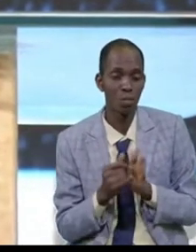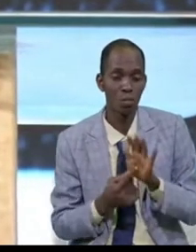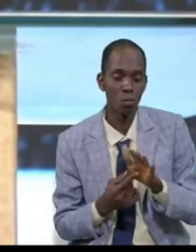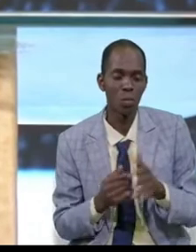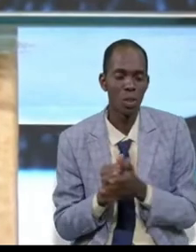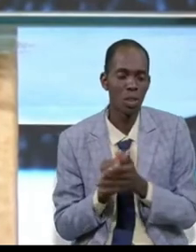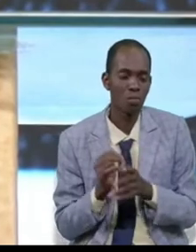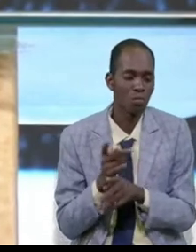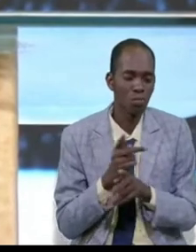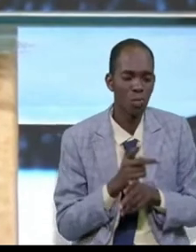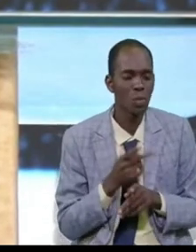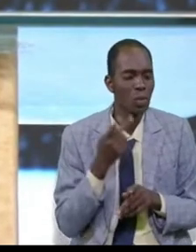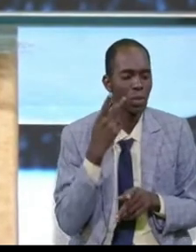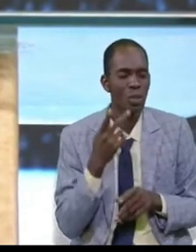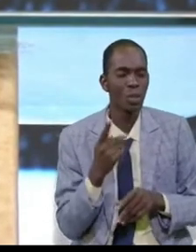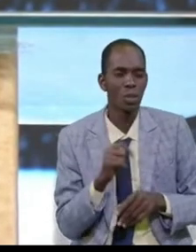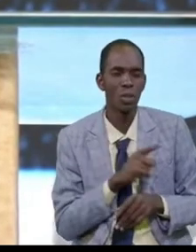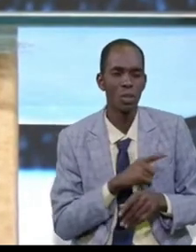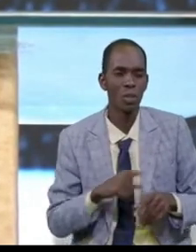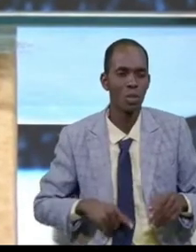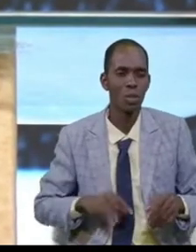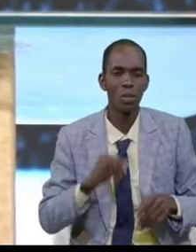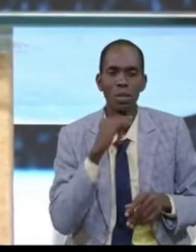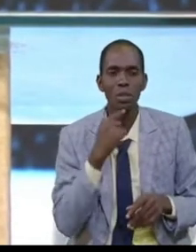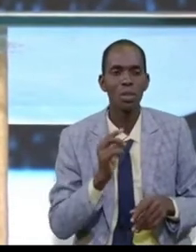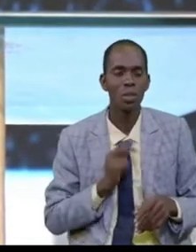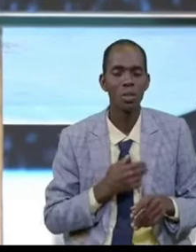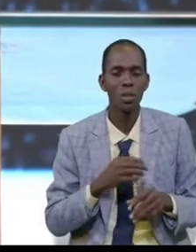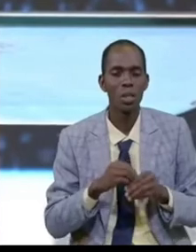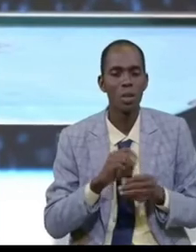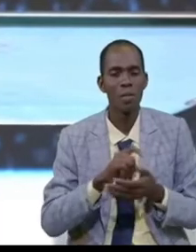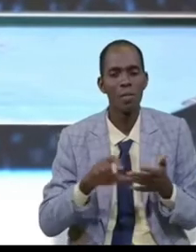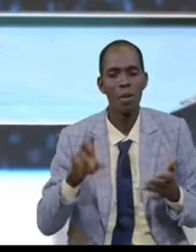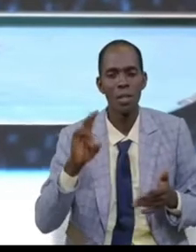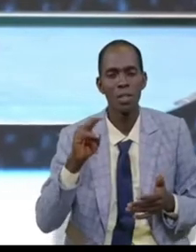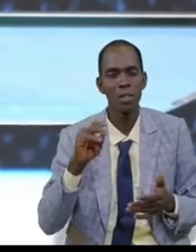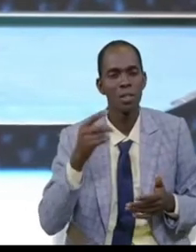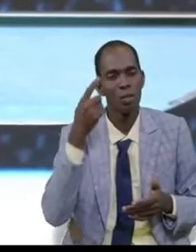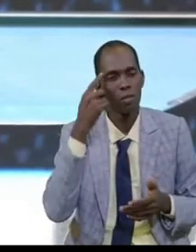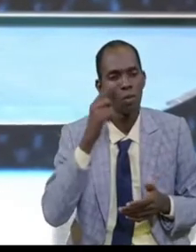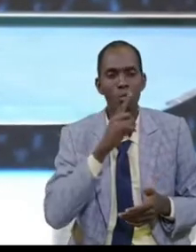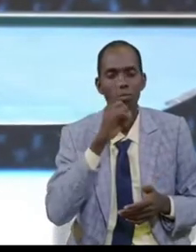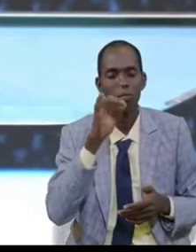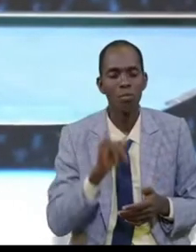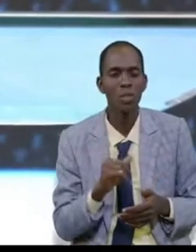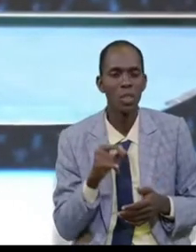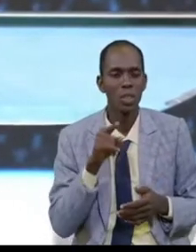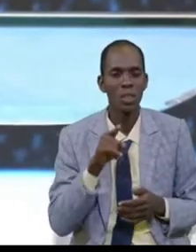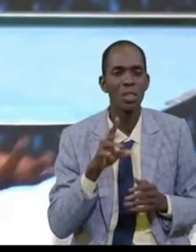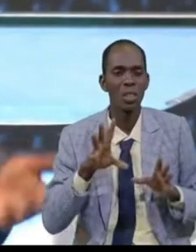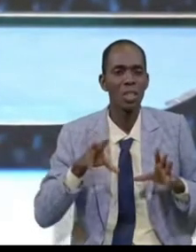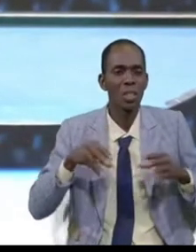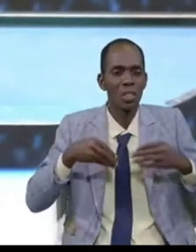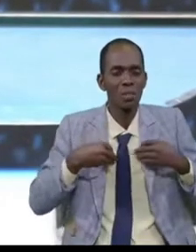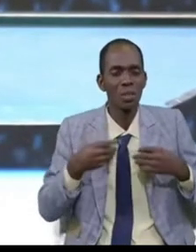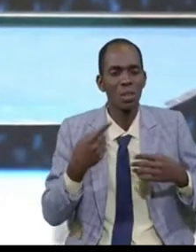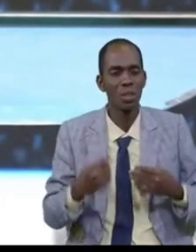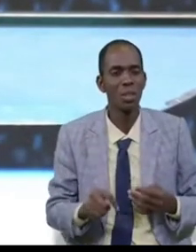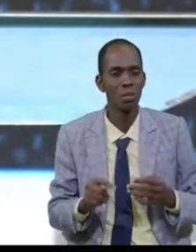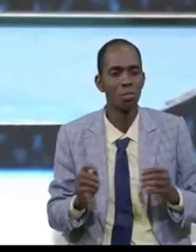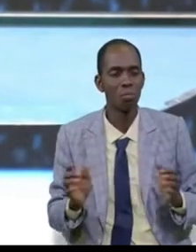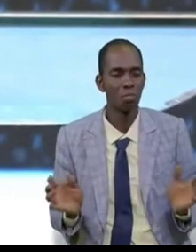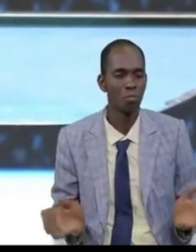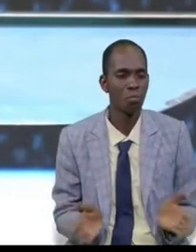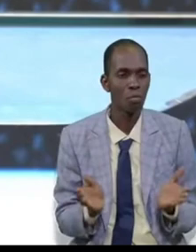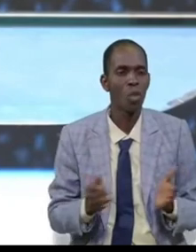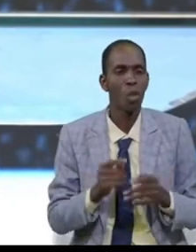in verse 17. It says, for indeed he accepted the exhortation, but